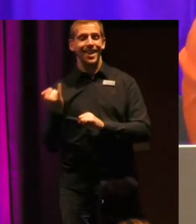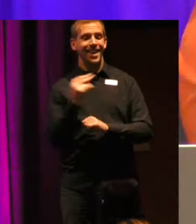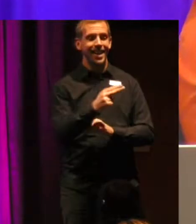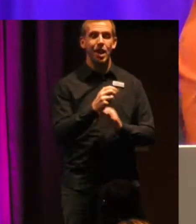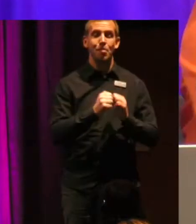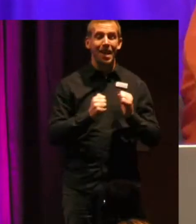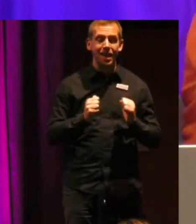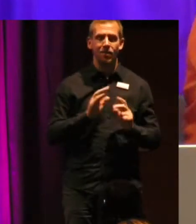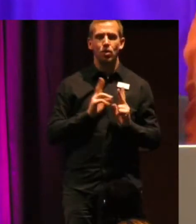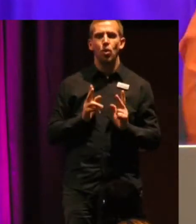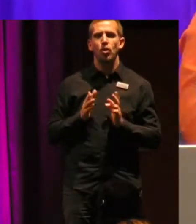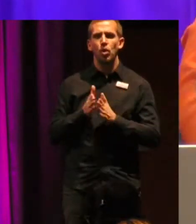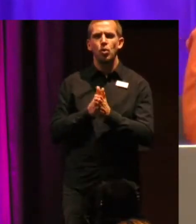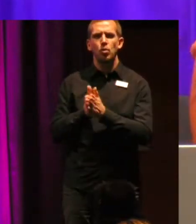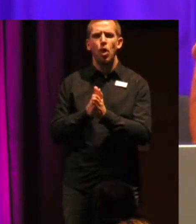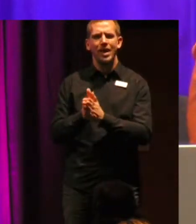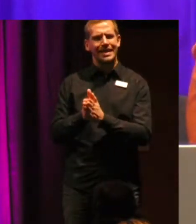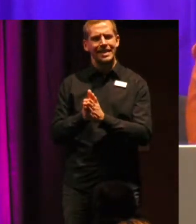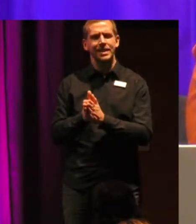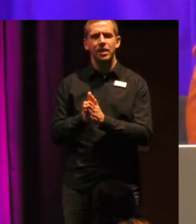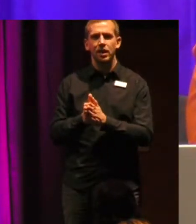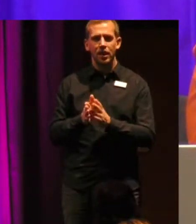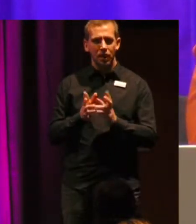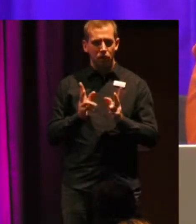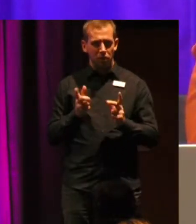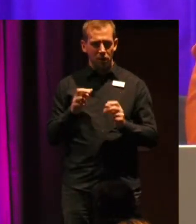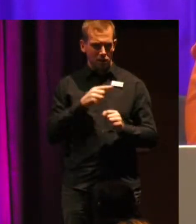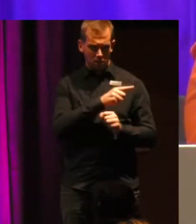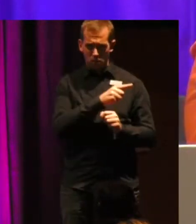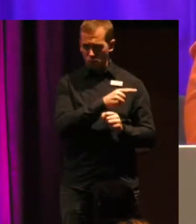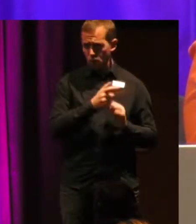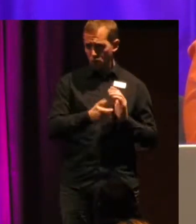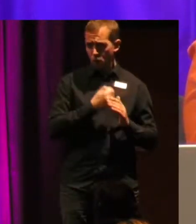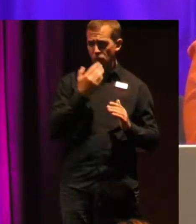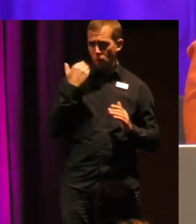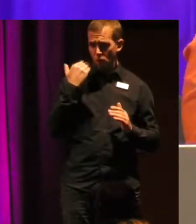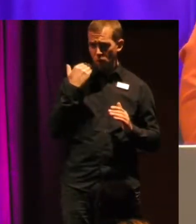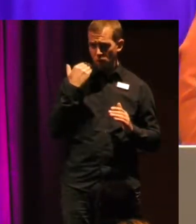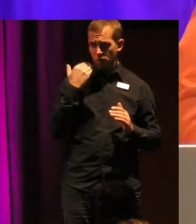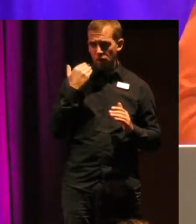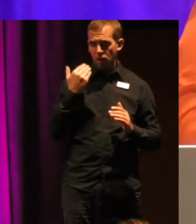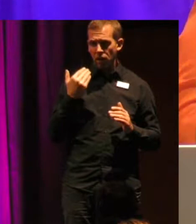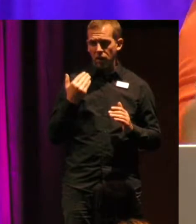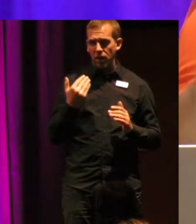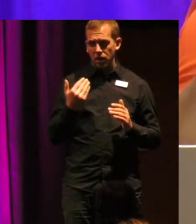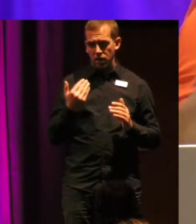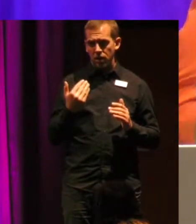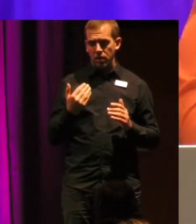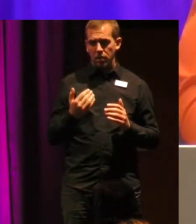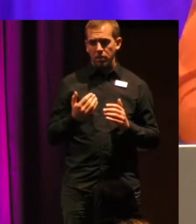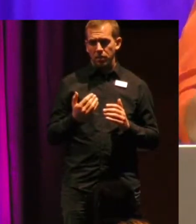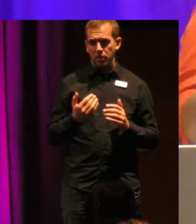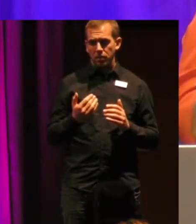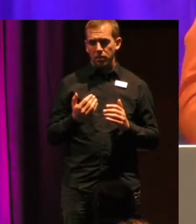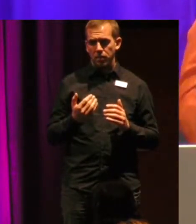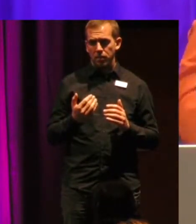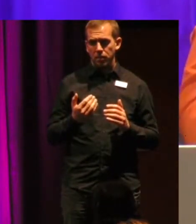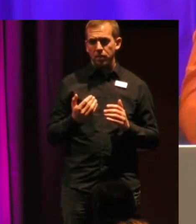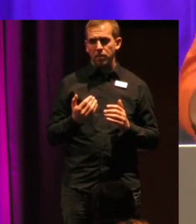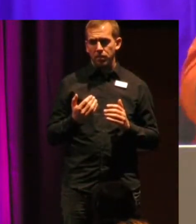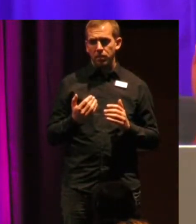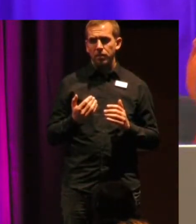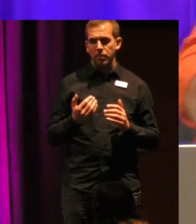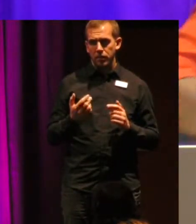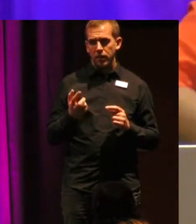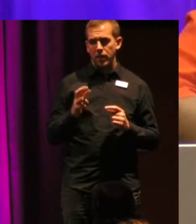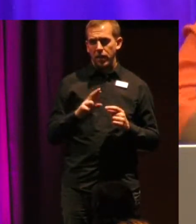and I think it's exactly some of the things that you were talking about. So someone will, you know, put out an opinion on something,